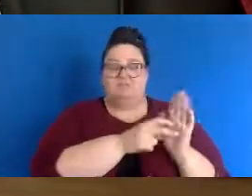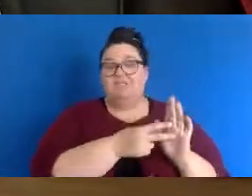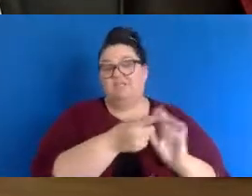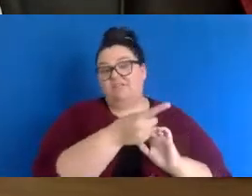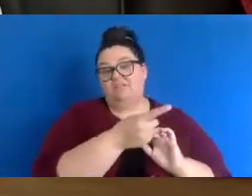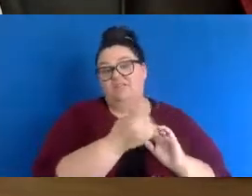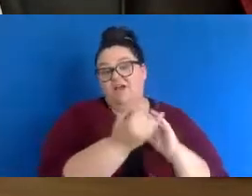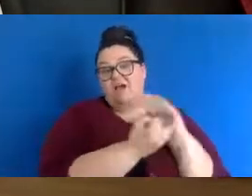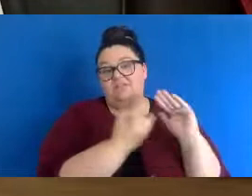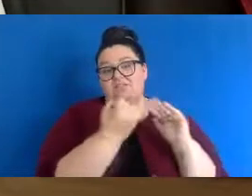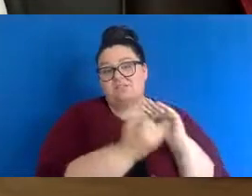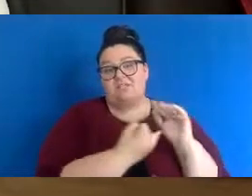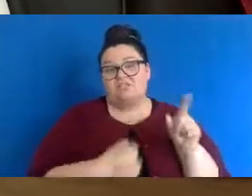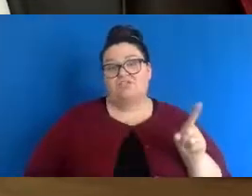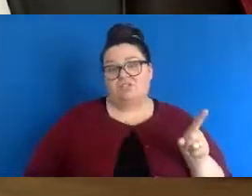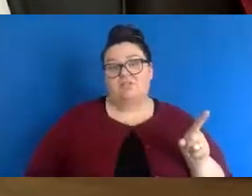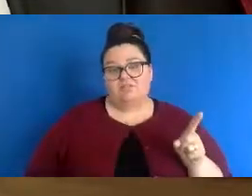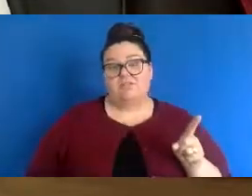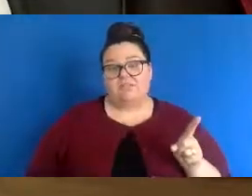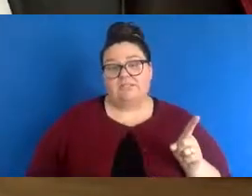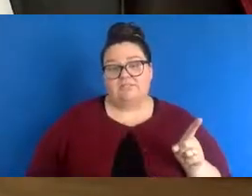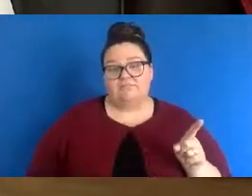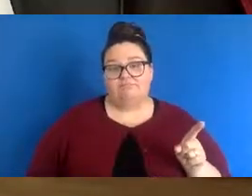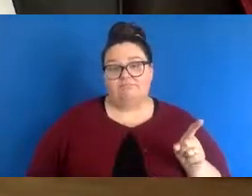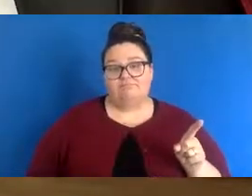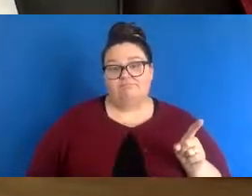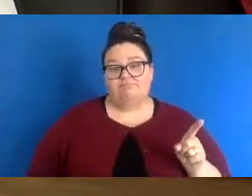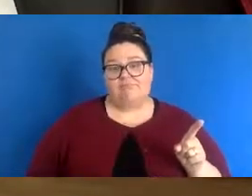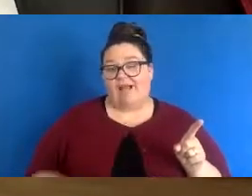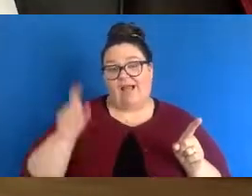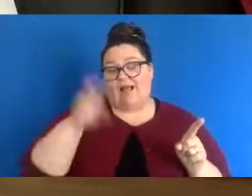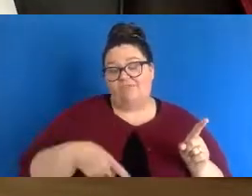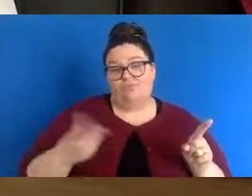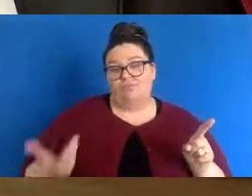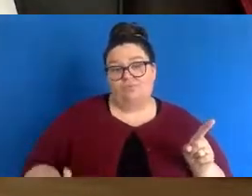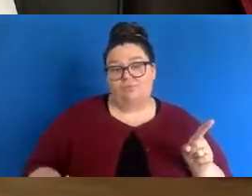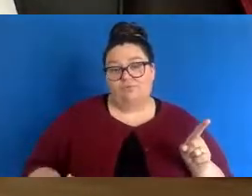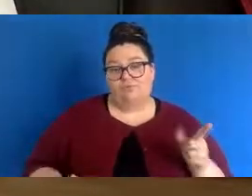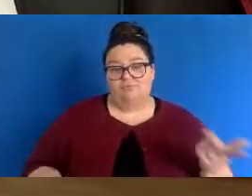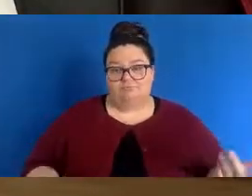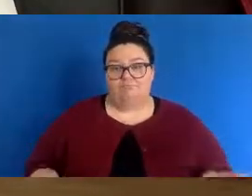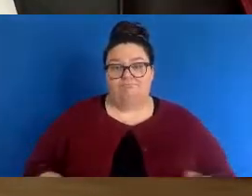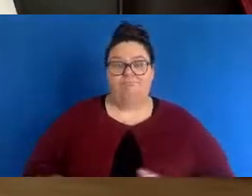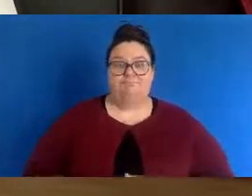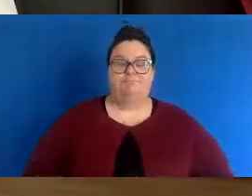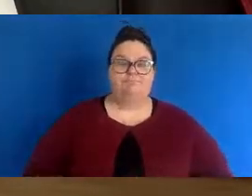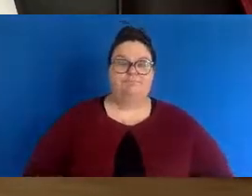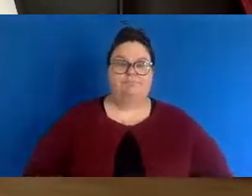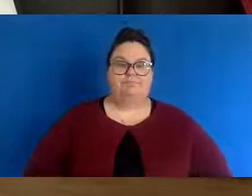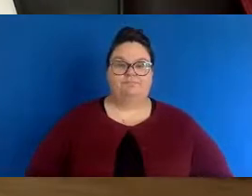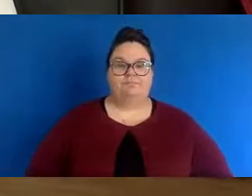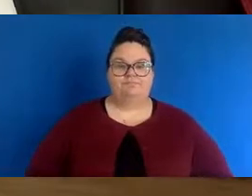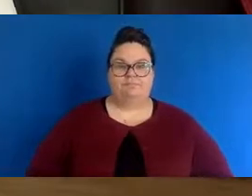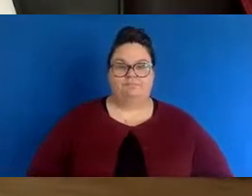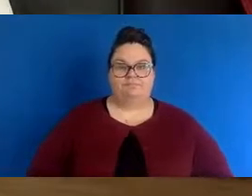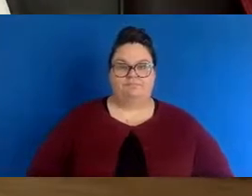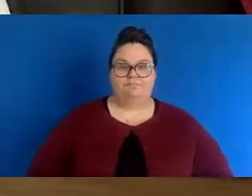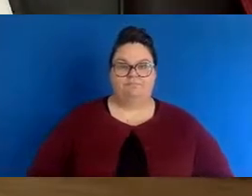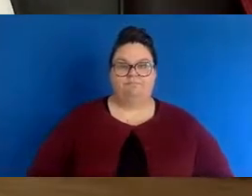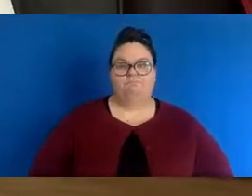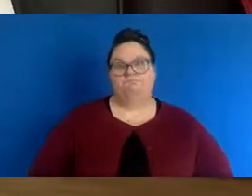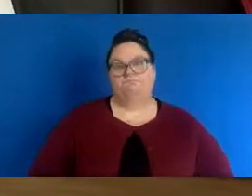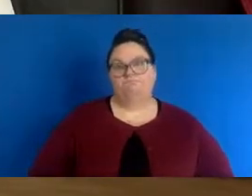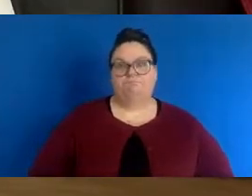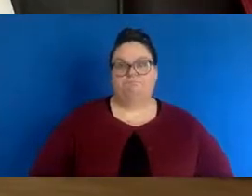result in the unvaccinated close contact to be required to self-isolate.